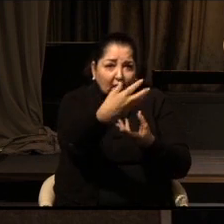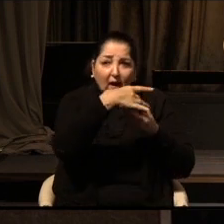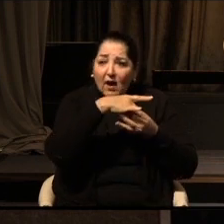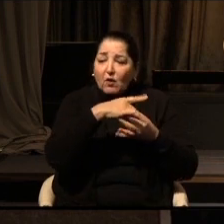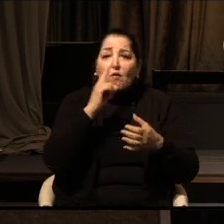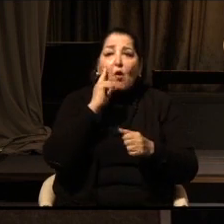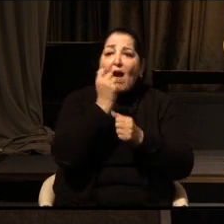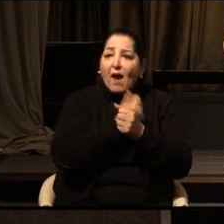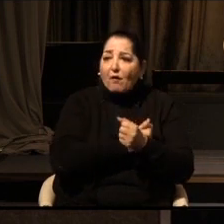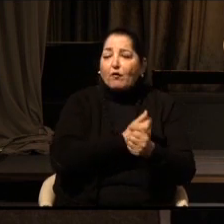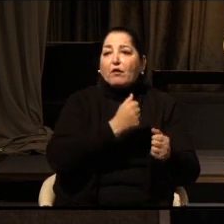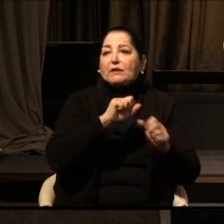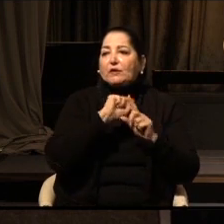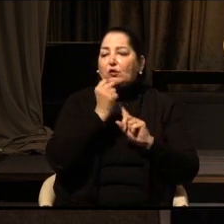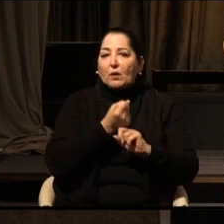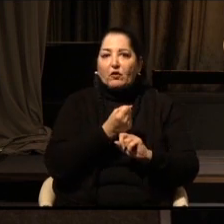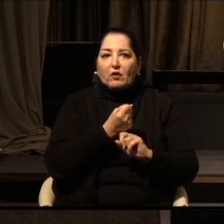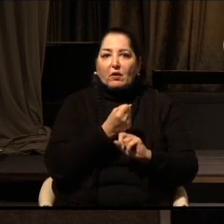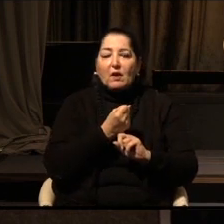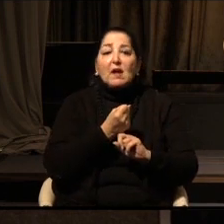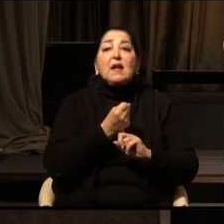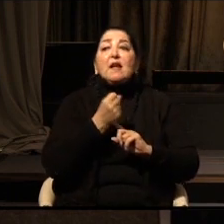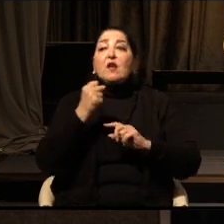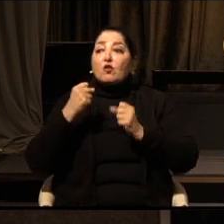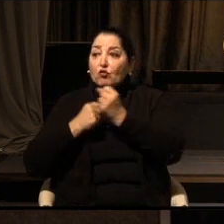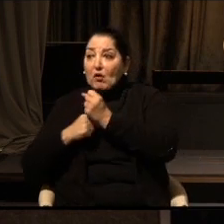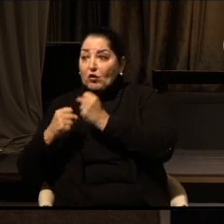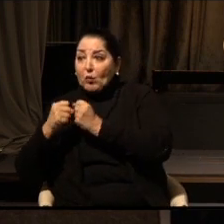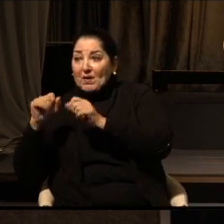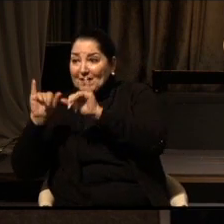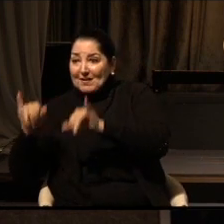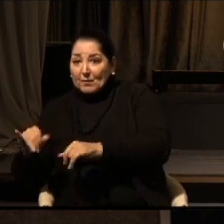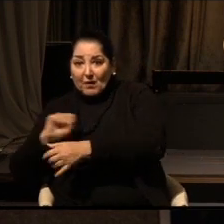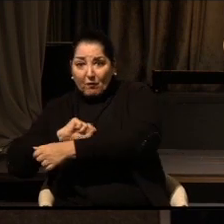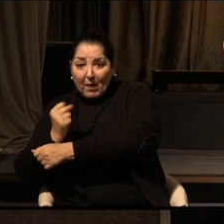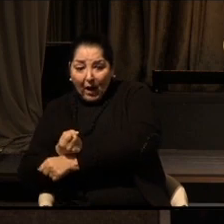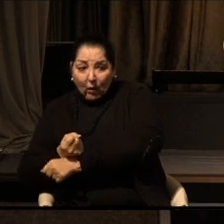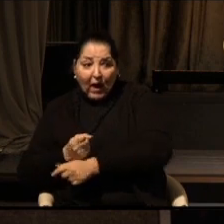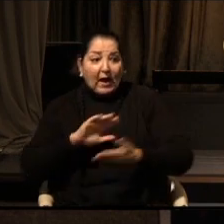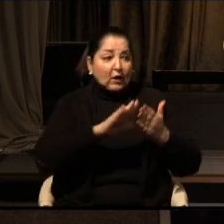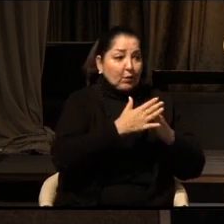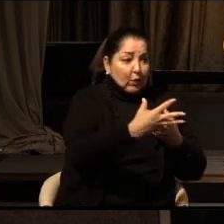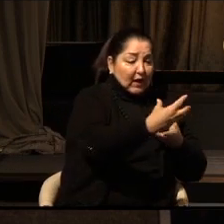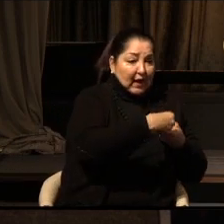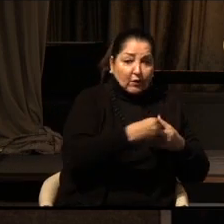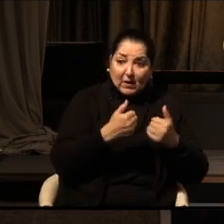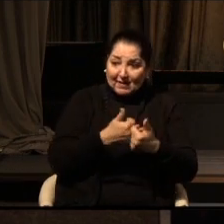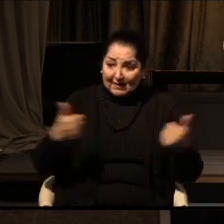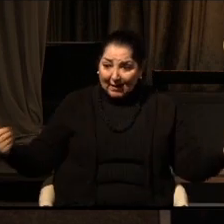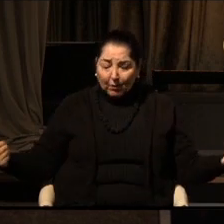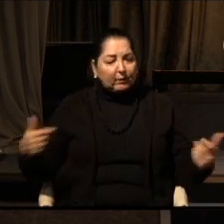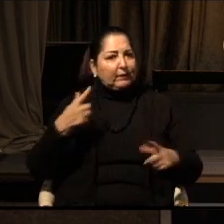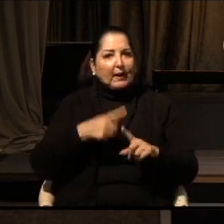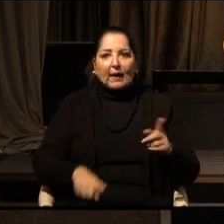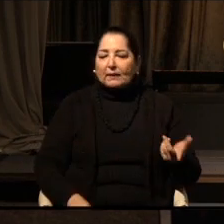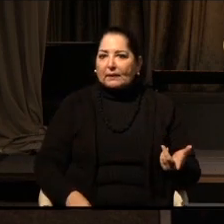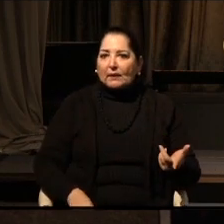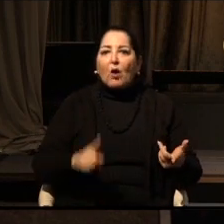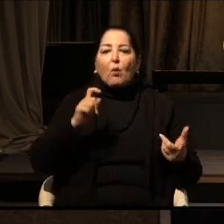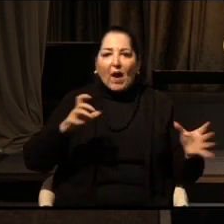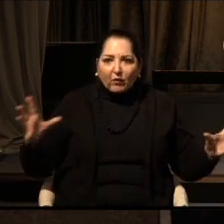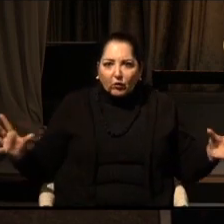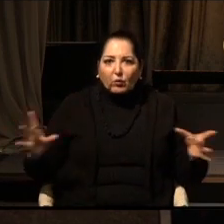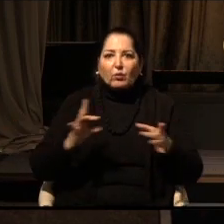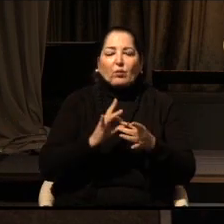systems of power cannot be separated from community engagement. When we do this work authentically, hard